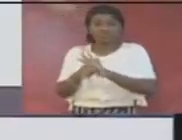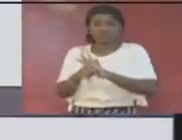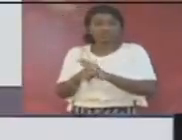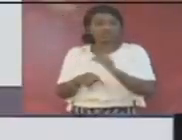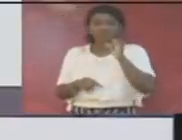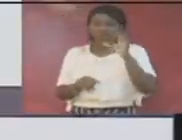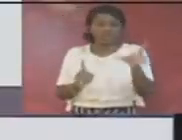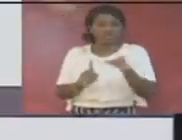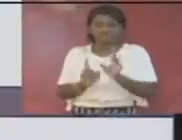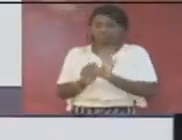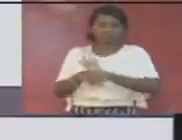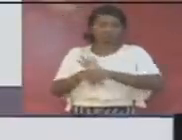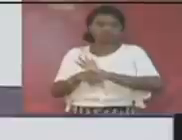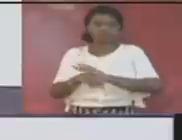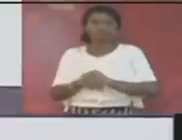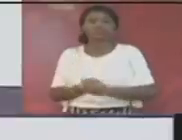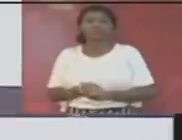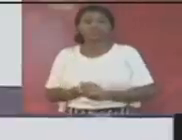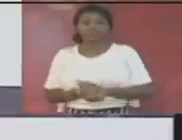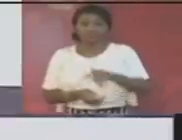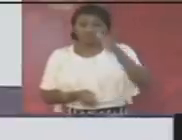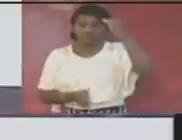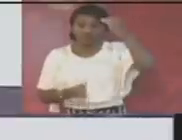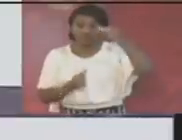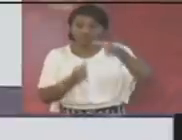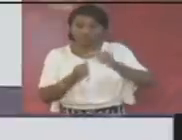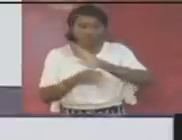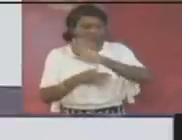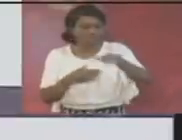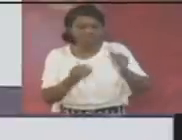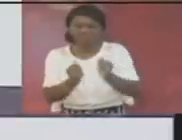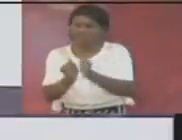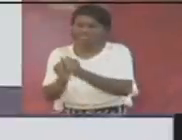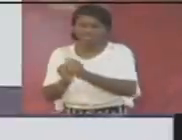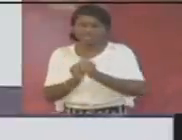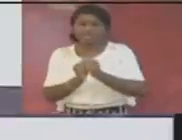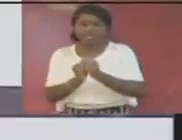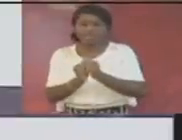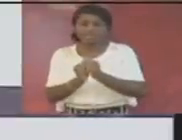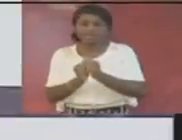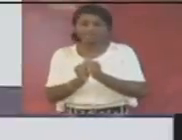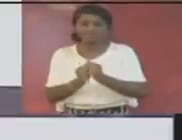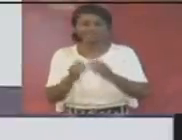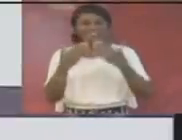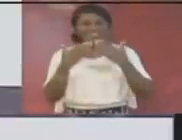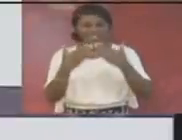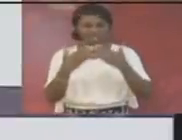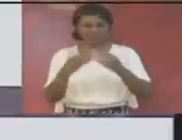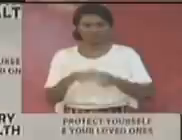COVID-19 infection. And remember that we are all in this together. I thank you for your attentiveness.